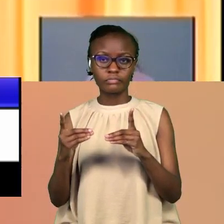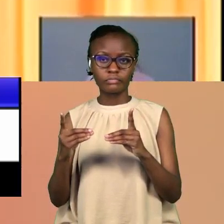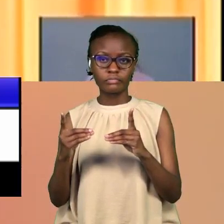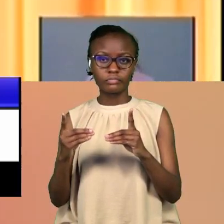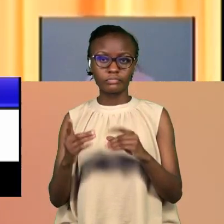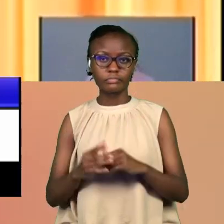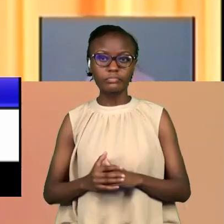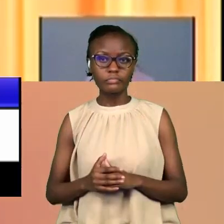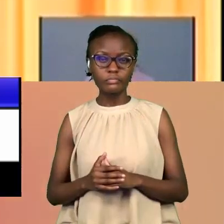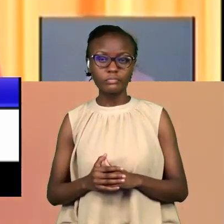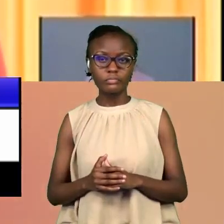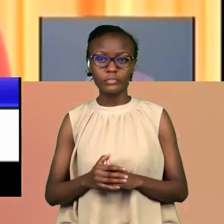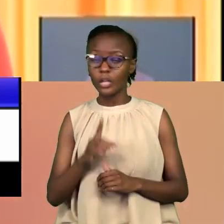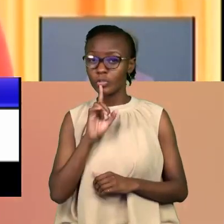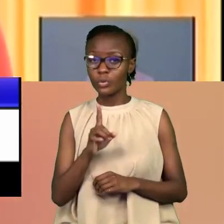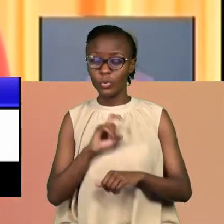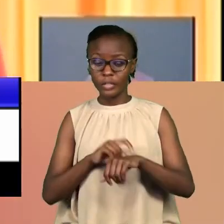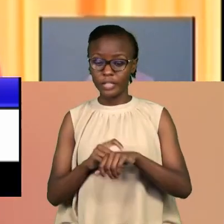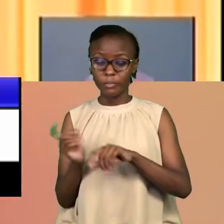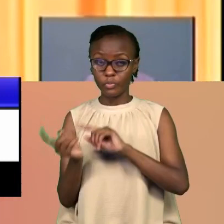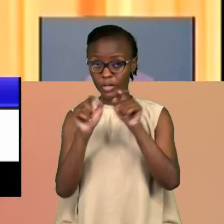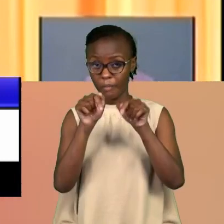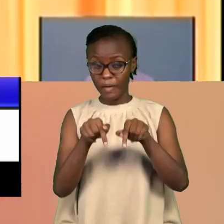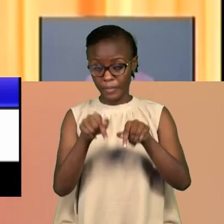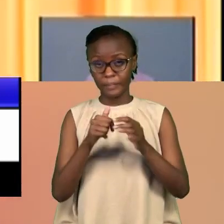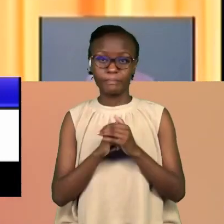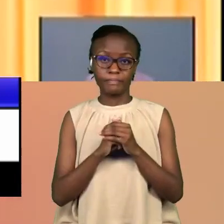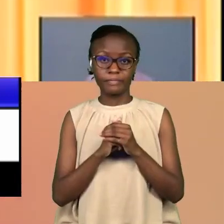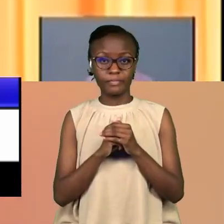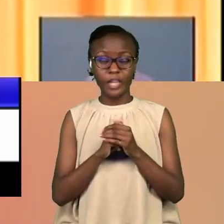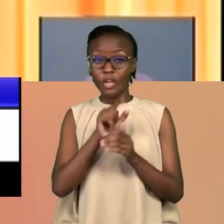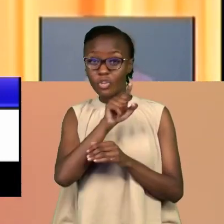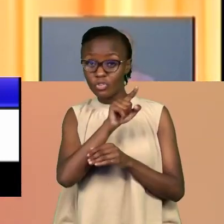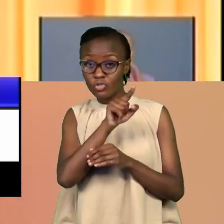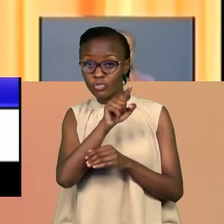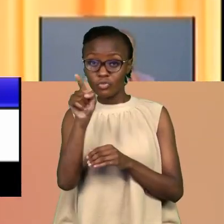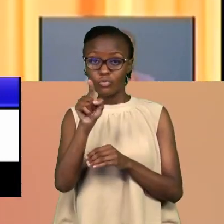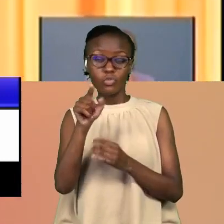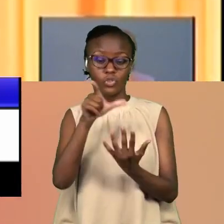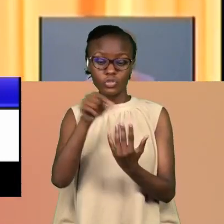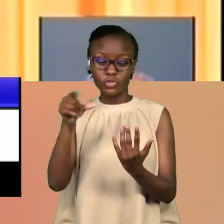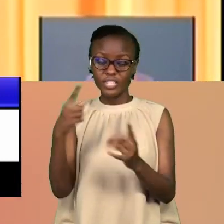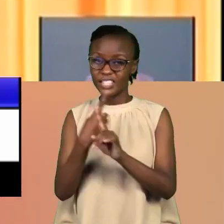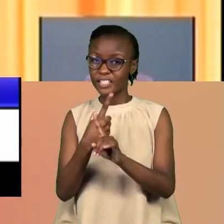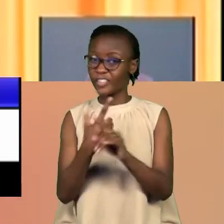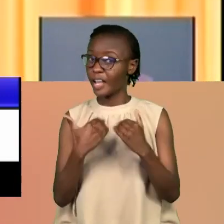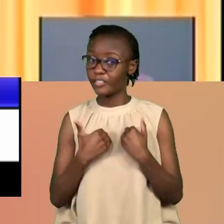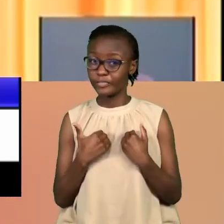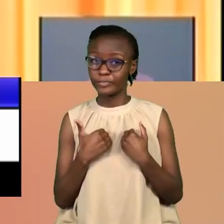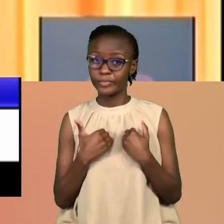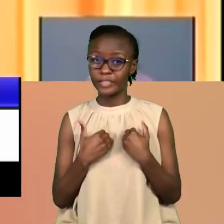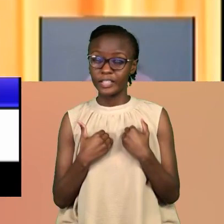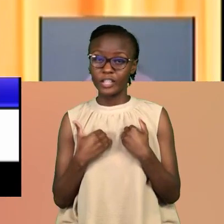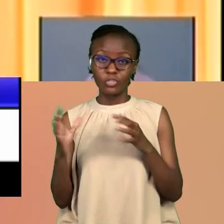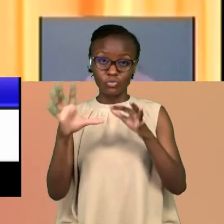solving problems. So as you come to the profession, you have the choices to make, to join